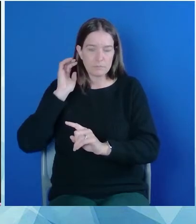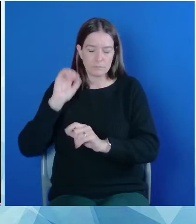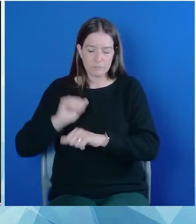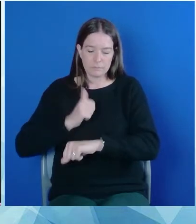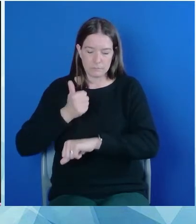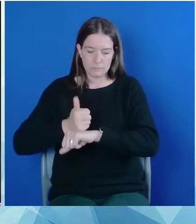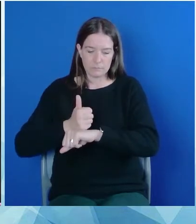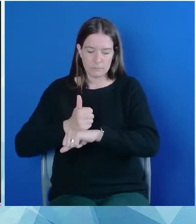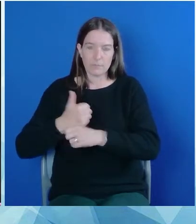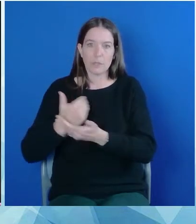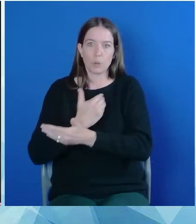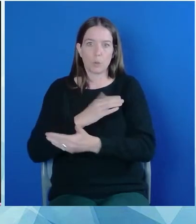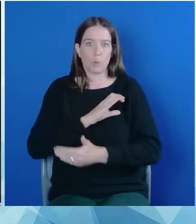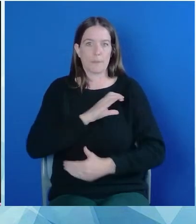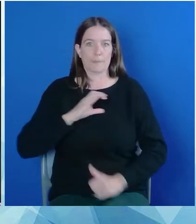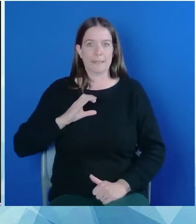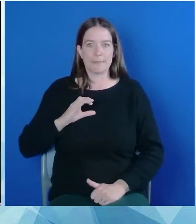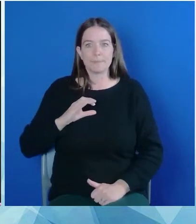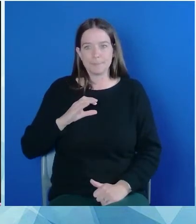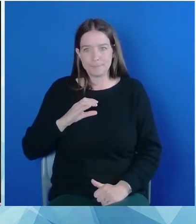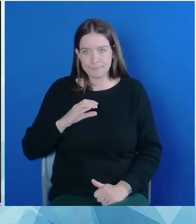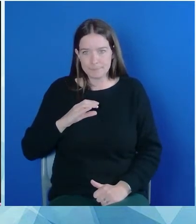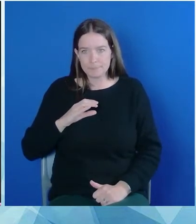establishing a new committee.